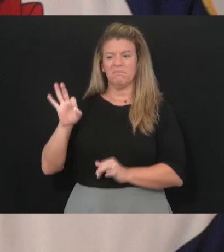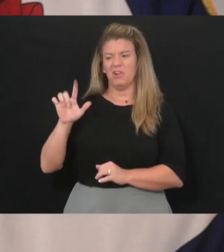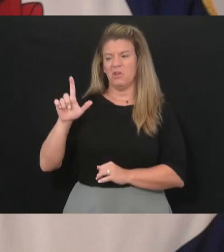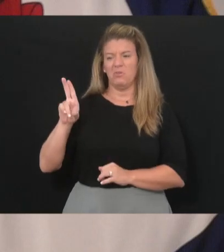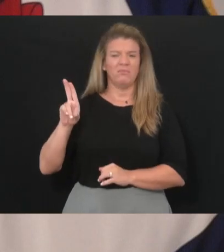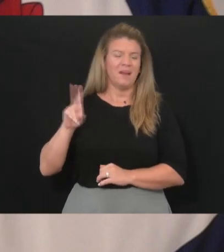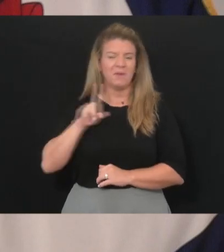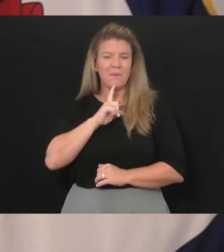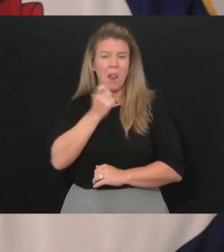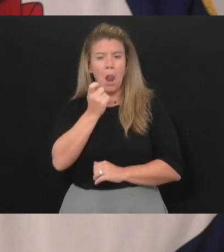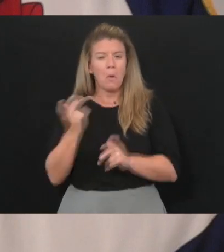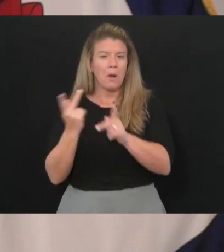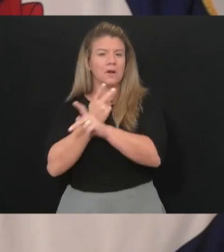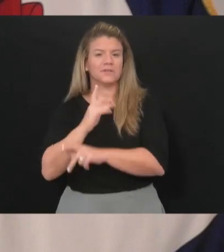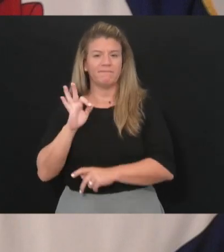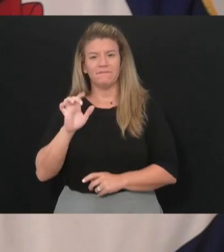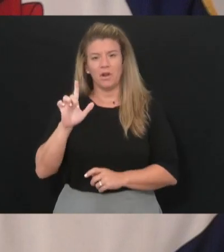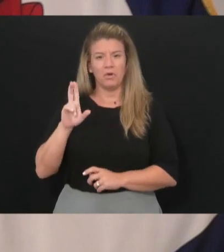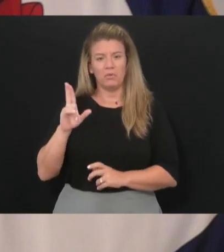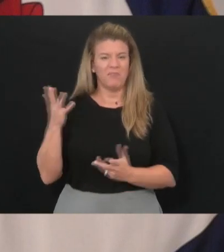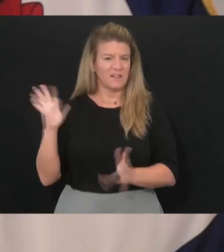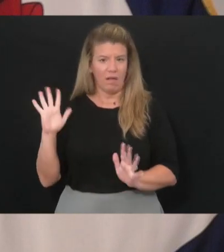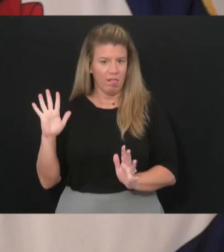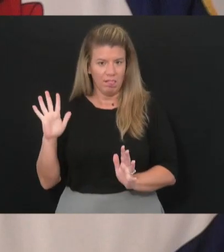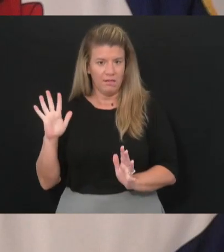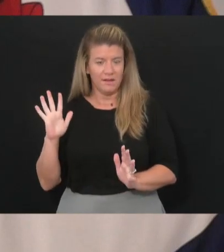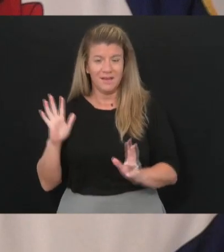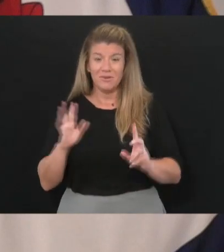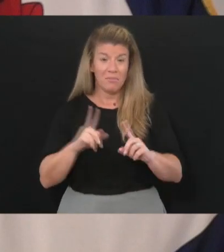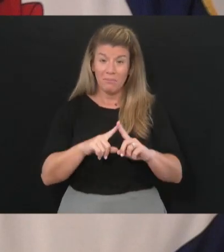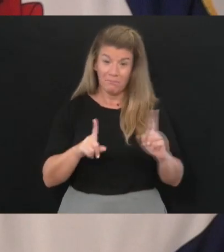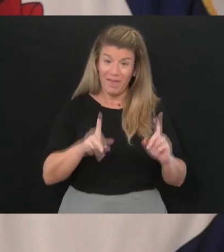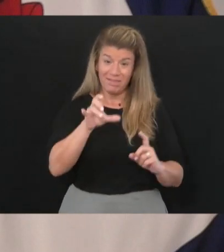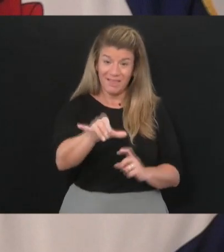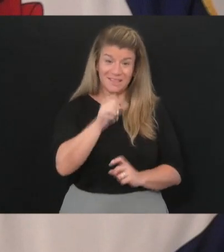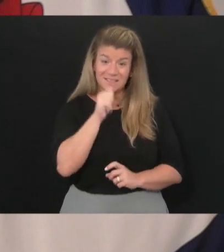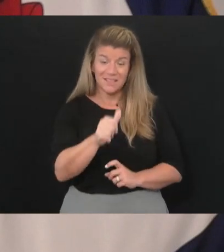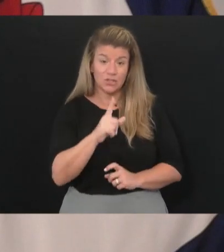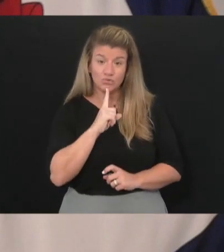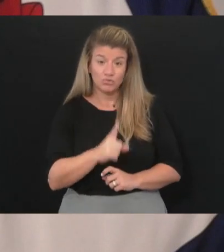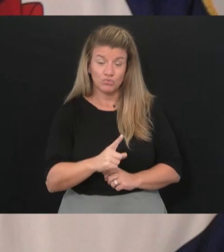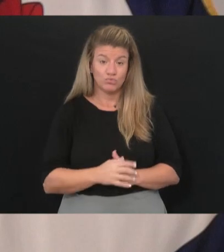flu, but it's not that.